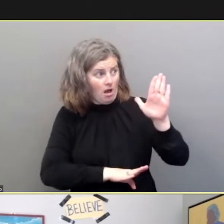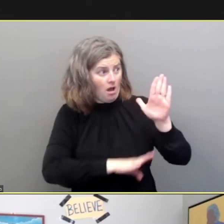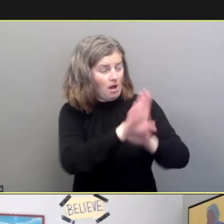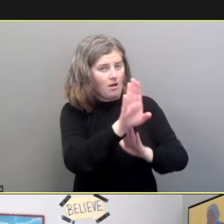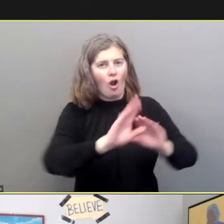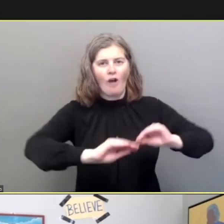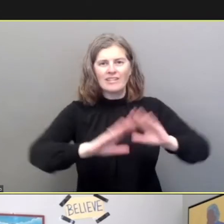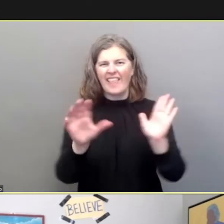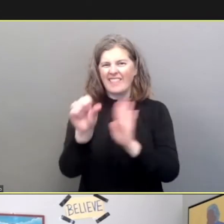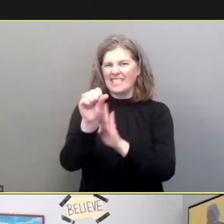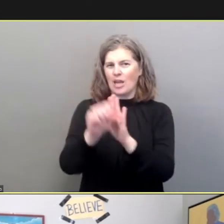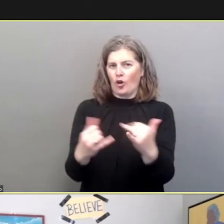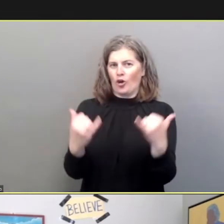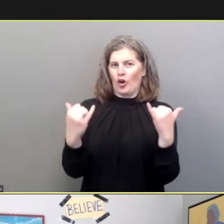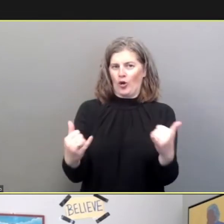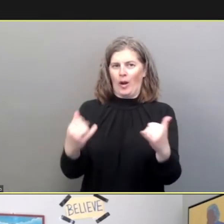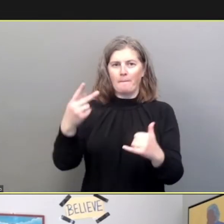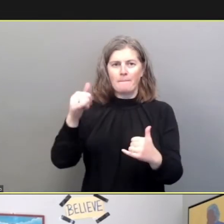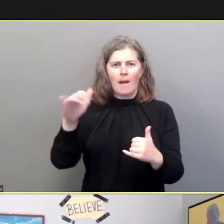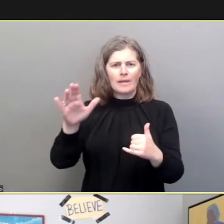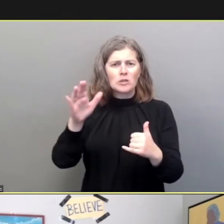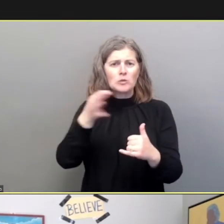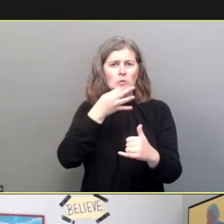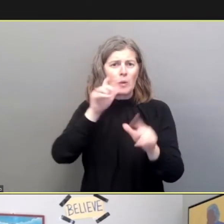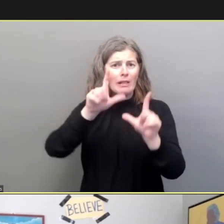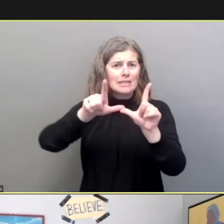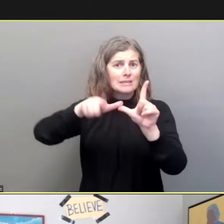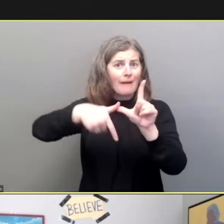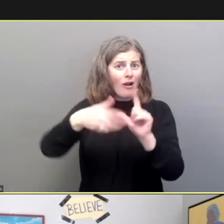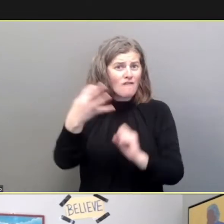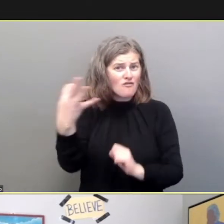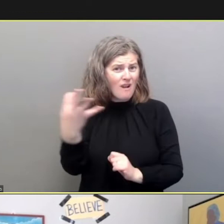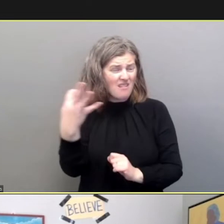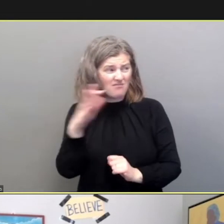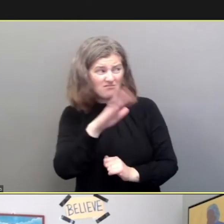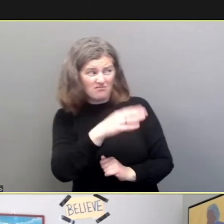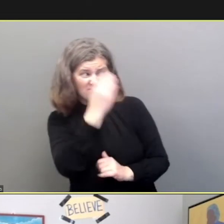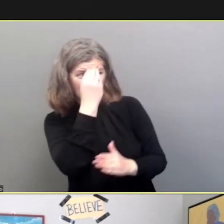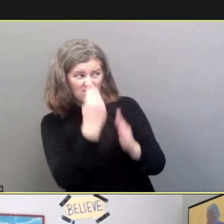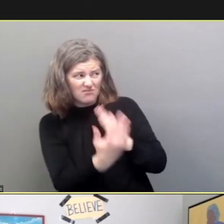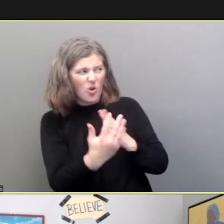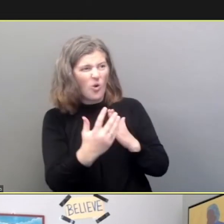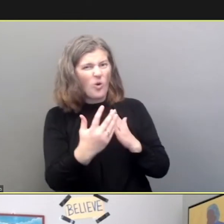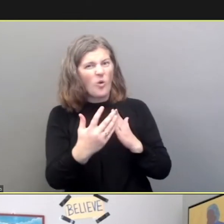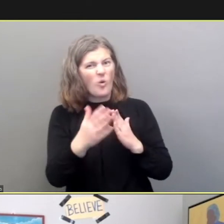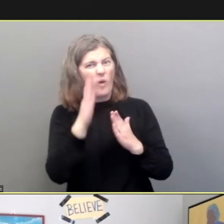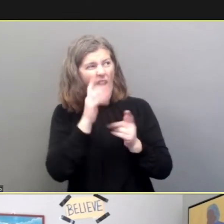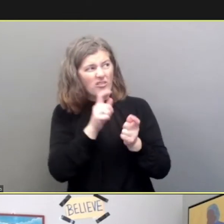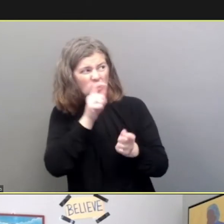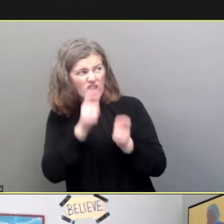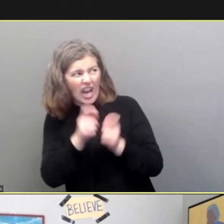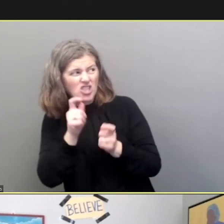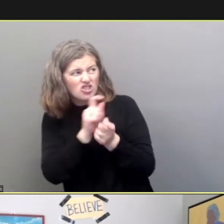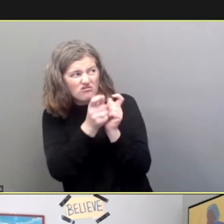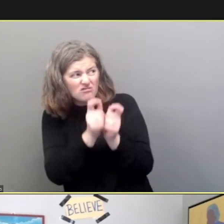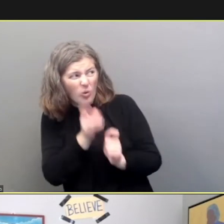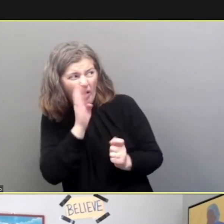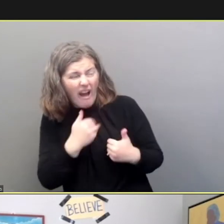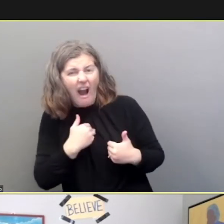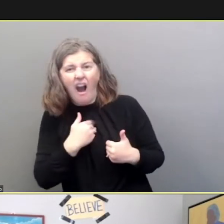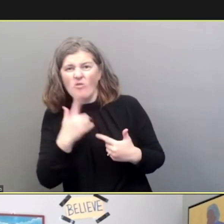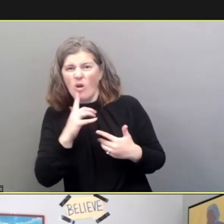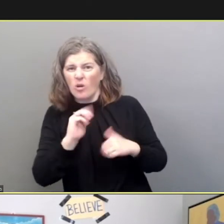public health orders is set to expire Friday. Wanted to see if you had any insights as to whether there may be some changes or revisions